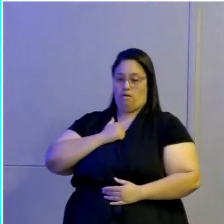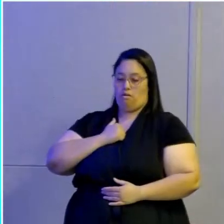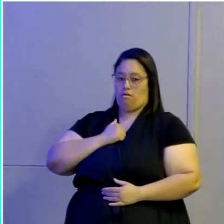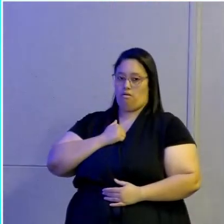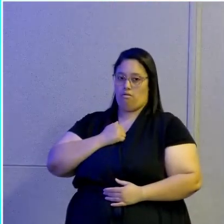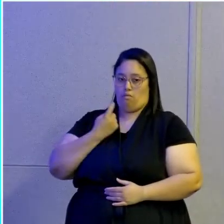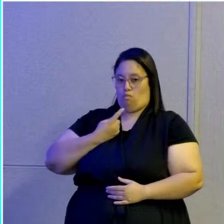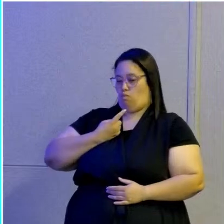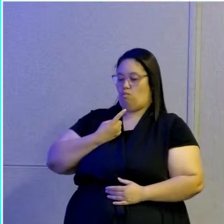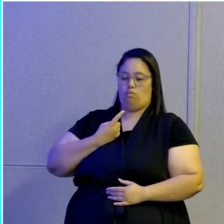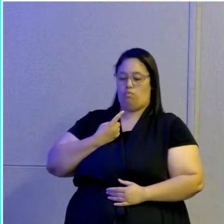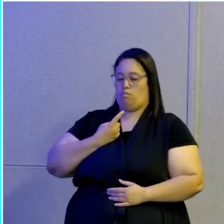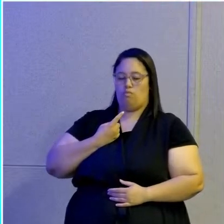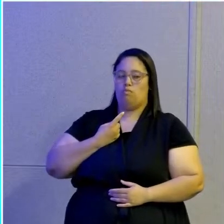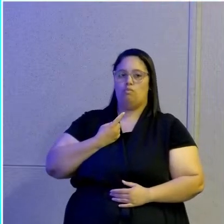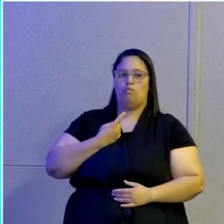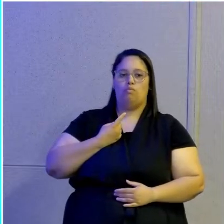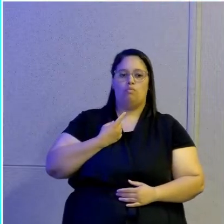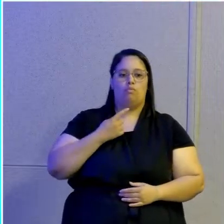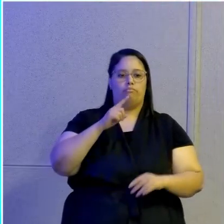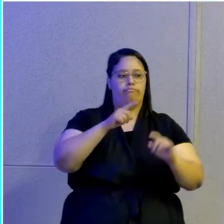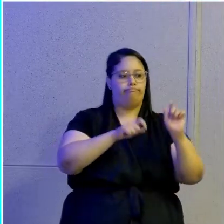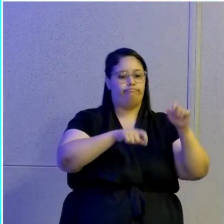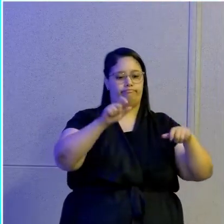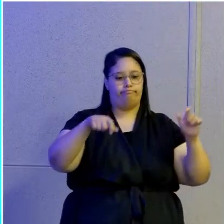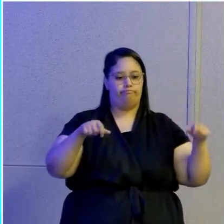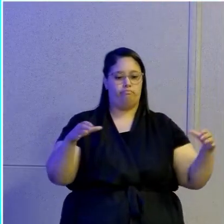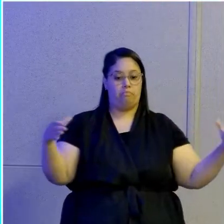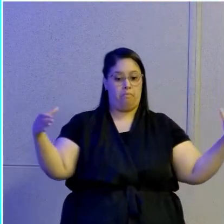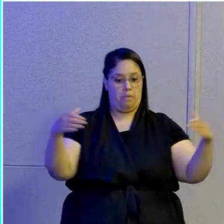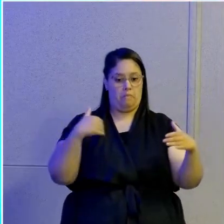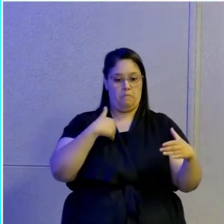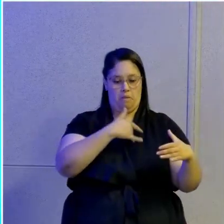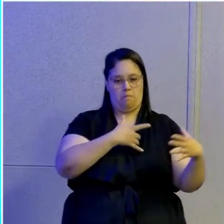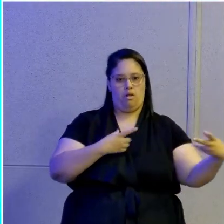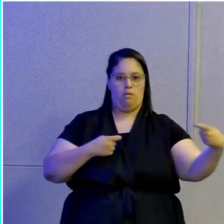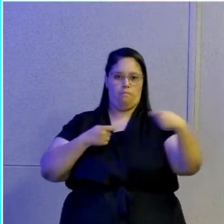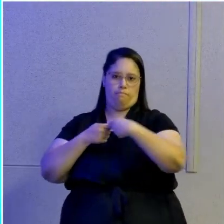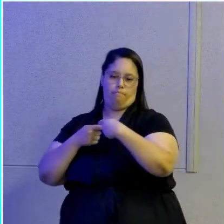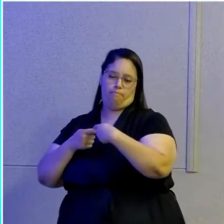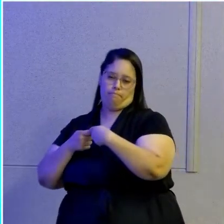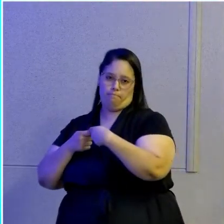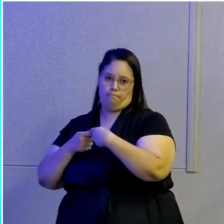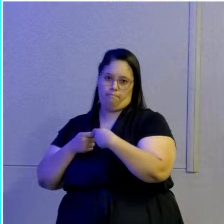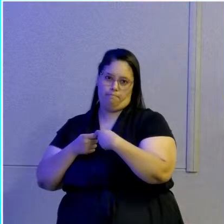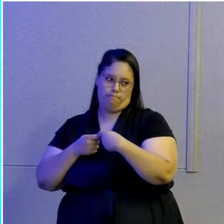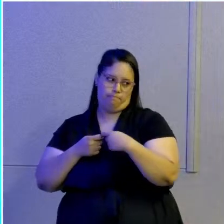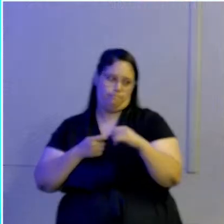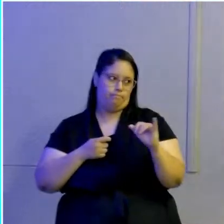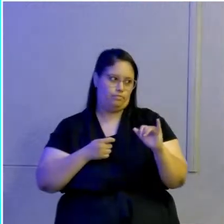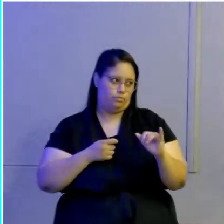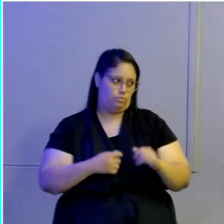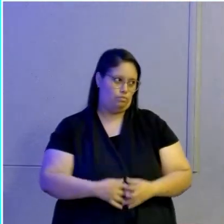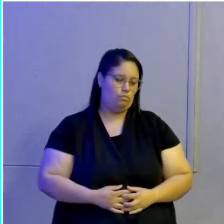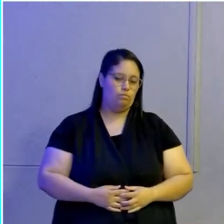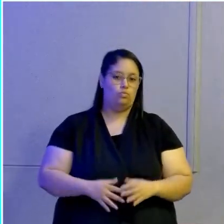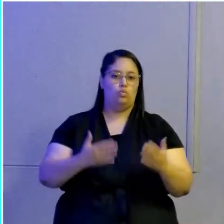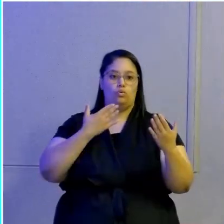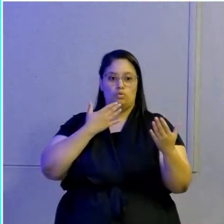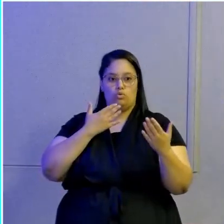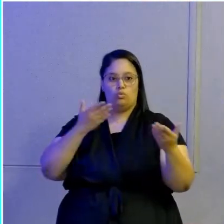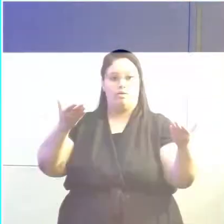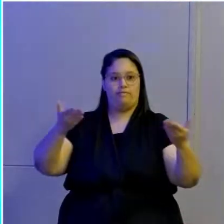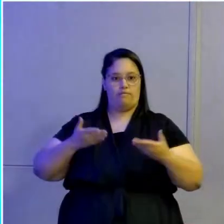it's contributed by consortium members as well. So thank you very much for inviting